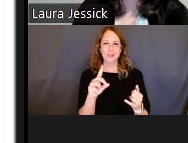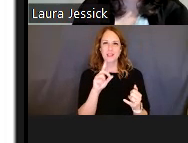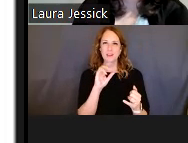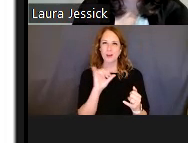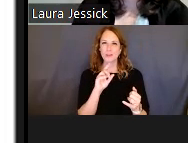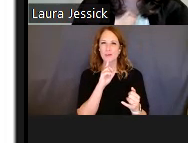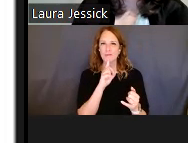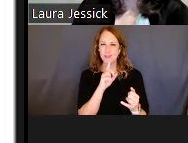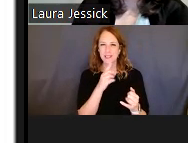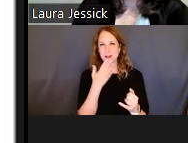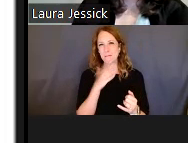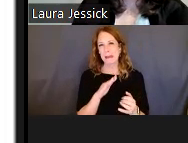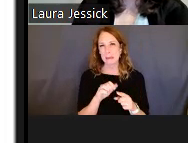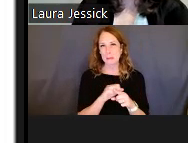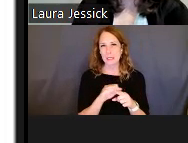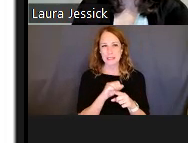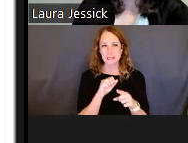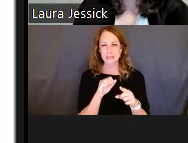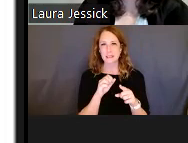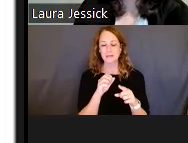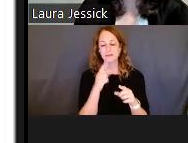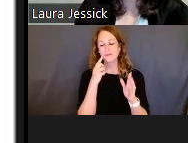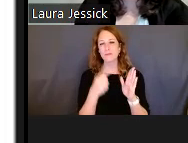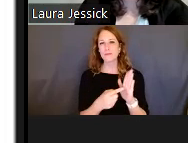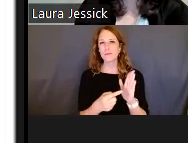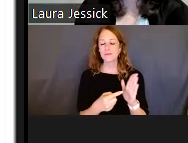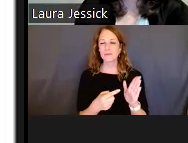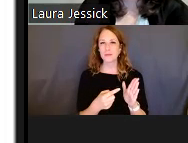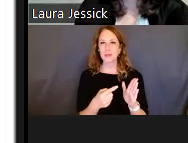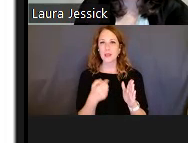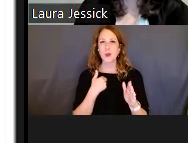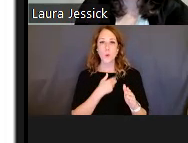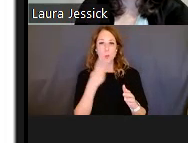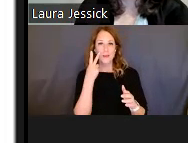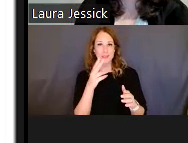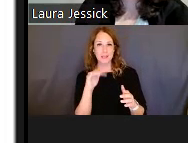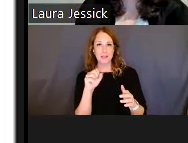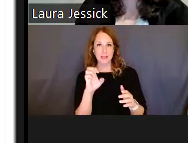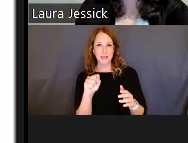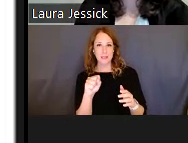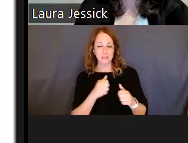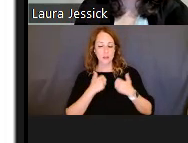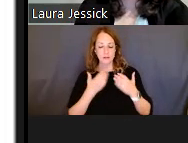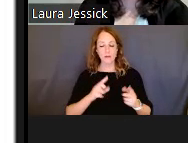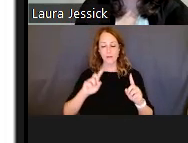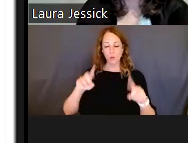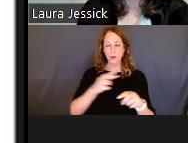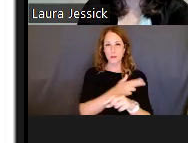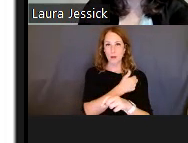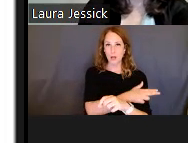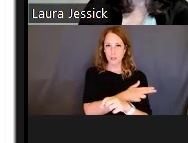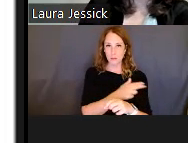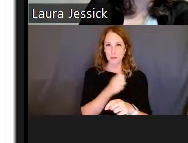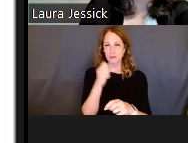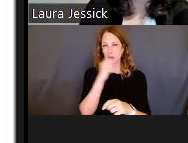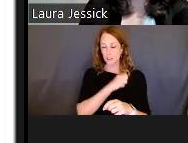bad practice. For example, we've seen cases where a survivor went to the hospital, intoxicated,